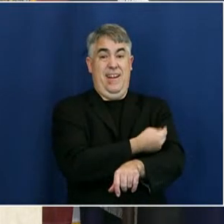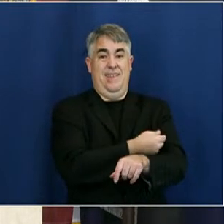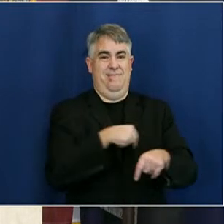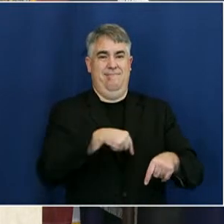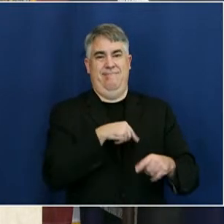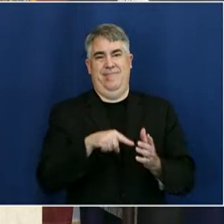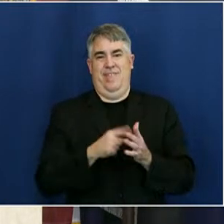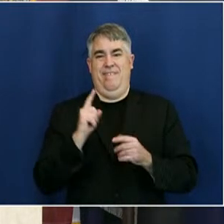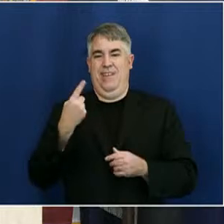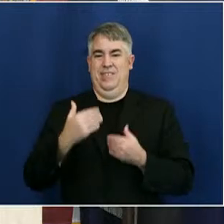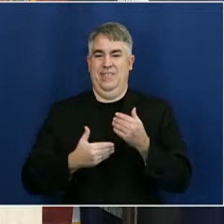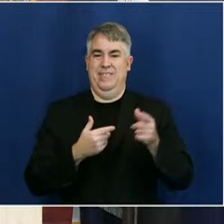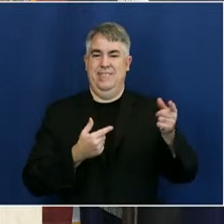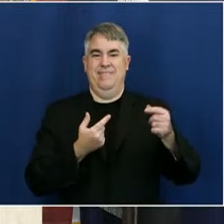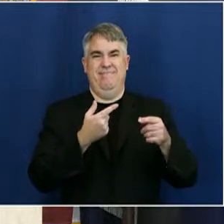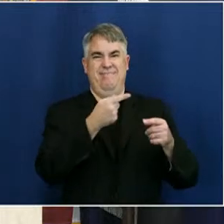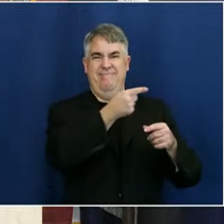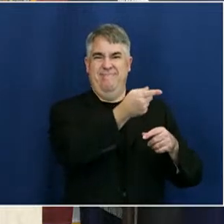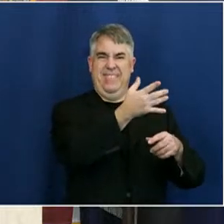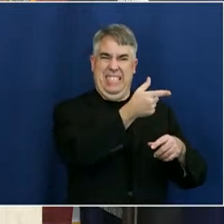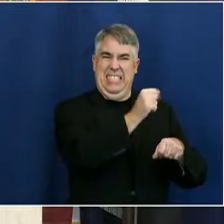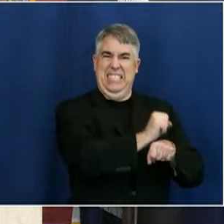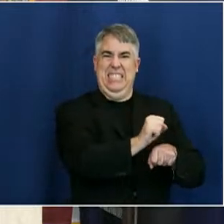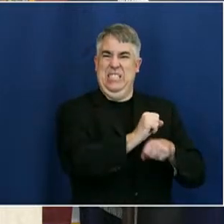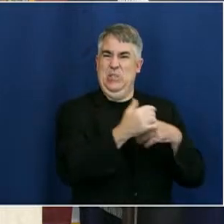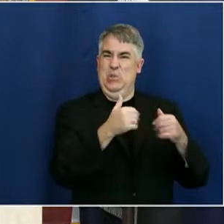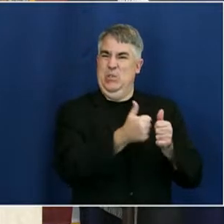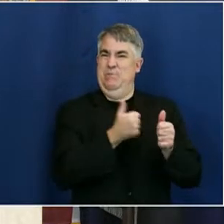there's still a lot of work to be done. Thank you.